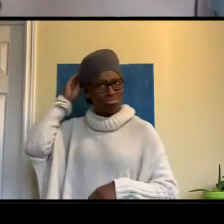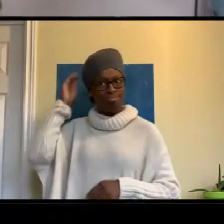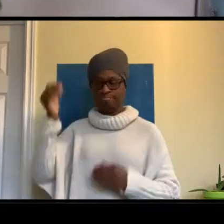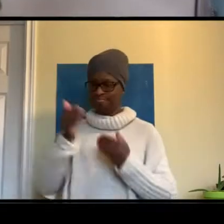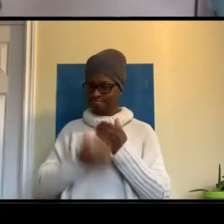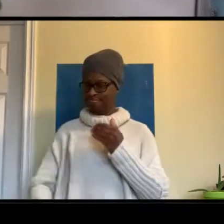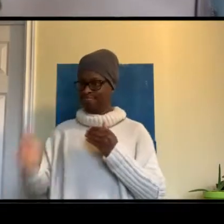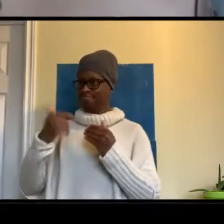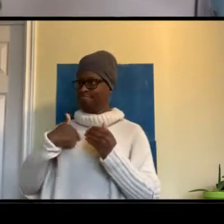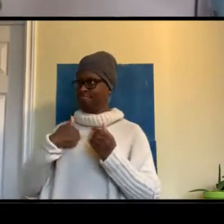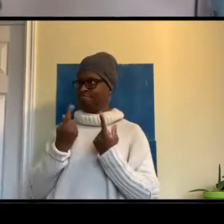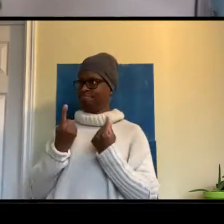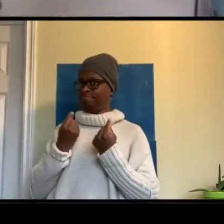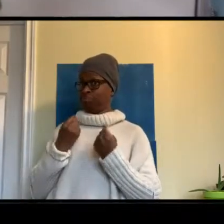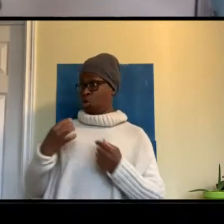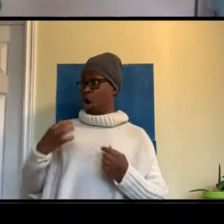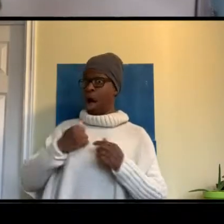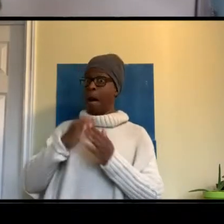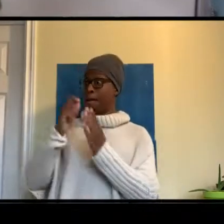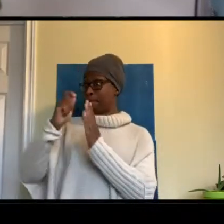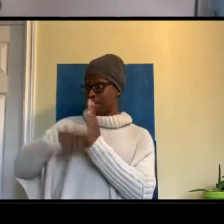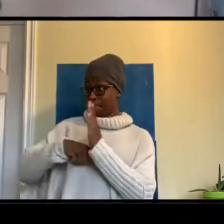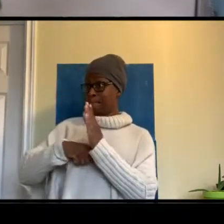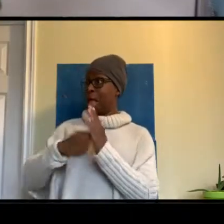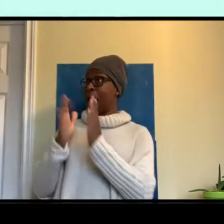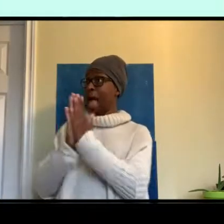So we're going to move on to the next slide.